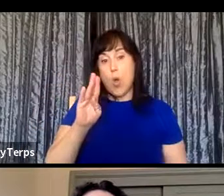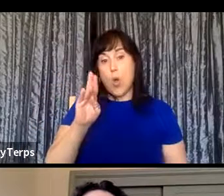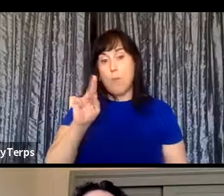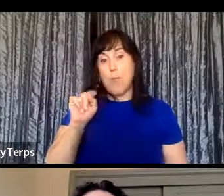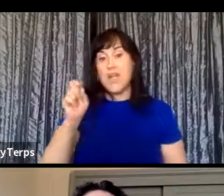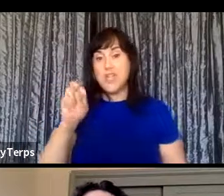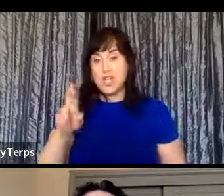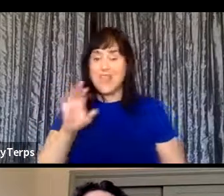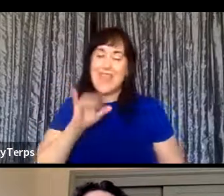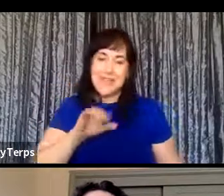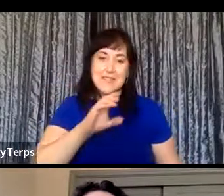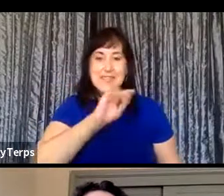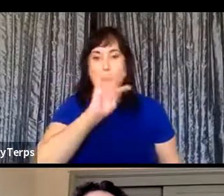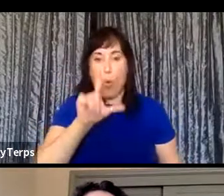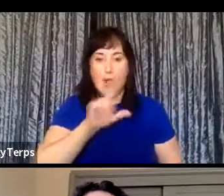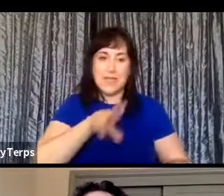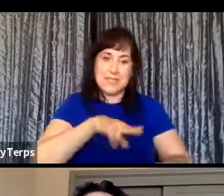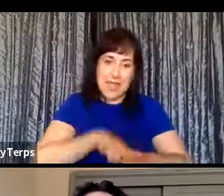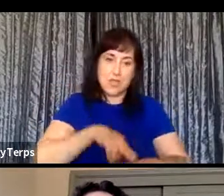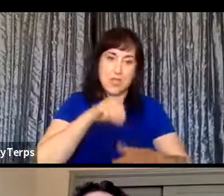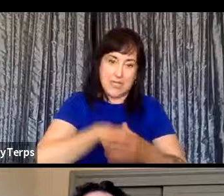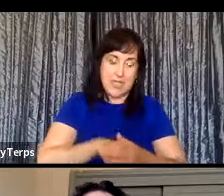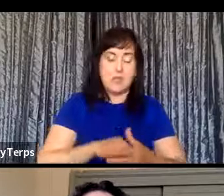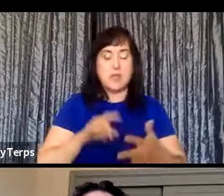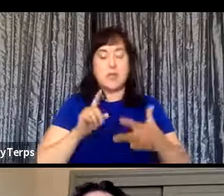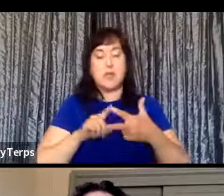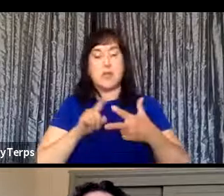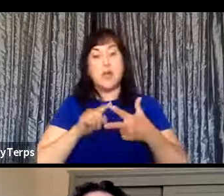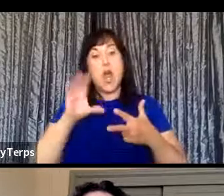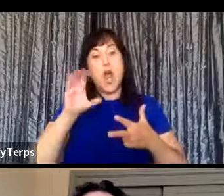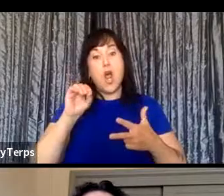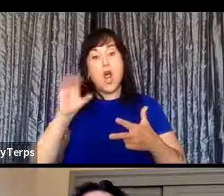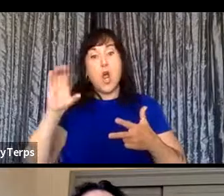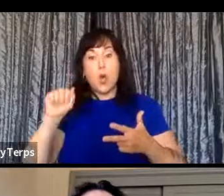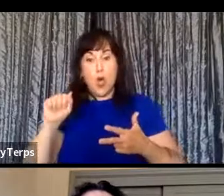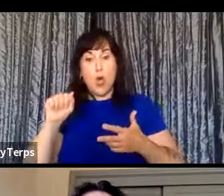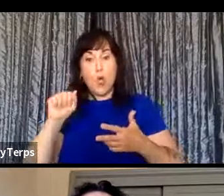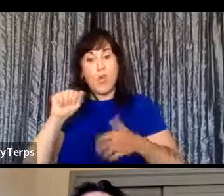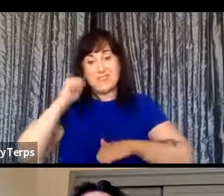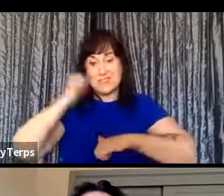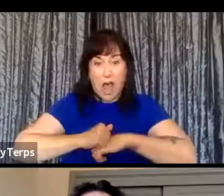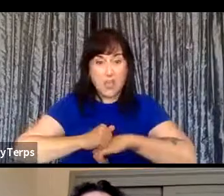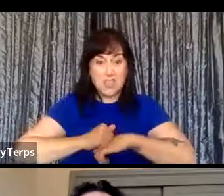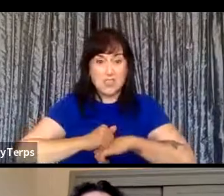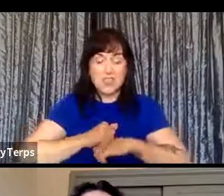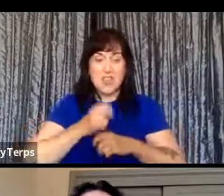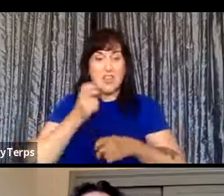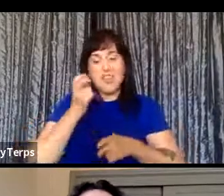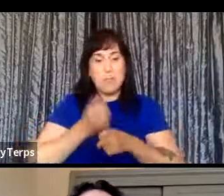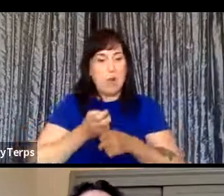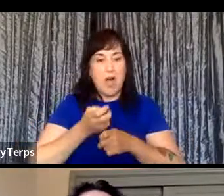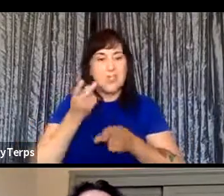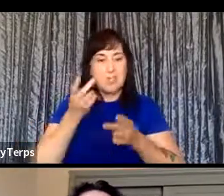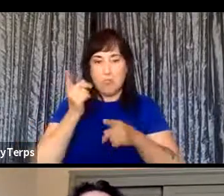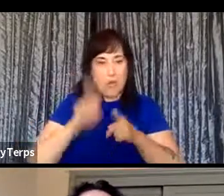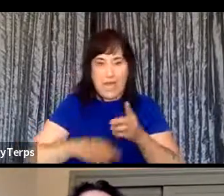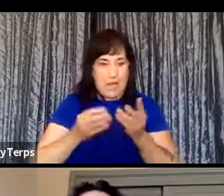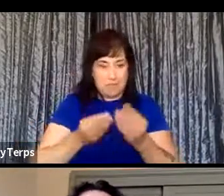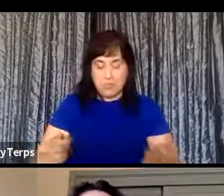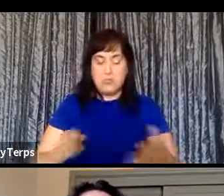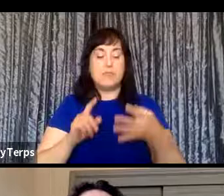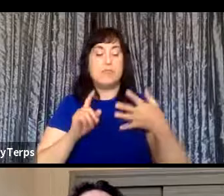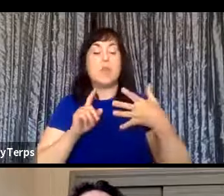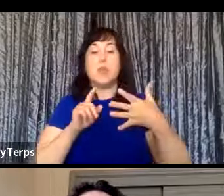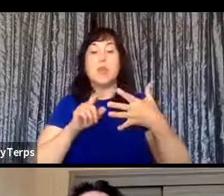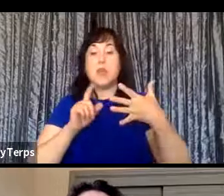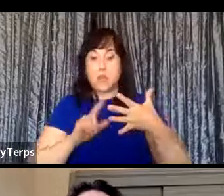within a cocoa bean, of cocoa solids, which are the fibrous bits, the bits which we can't refine all the way out, sugar to sweeten